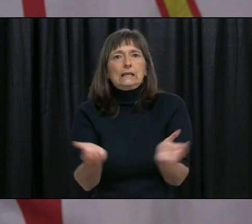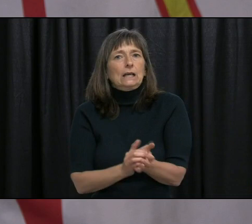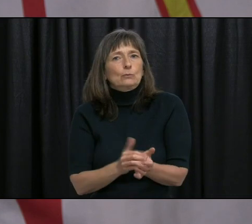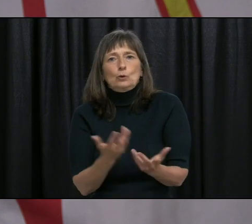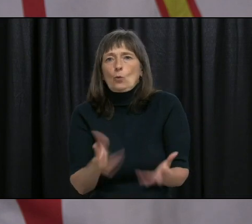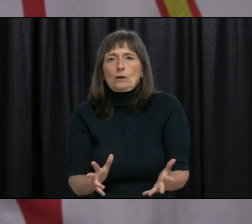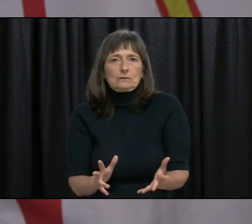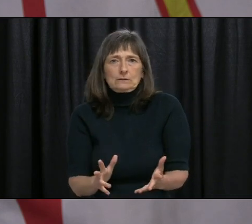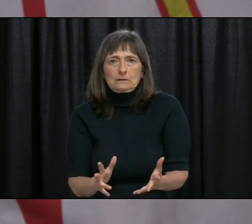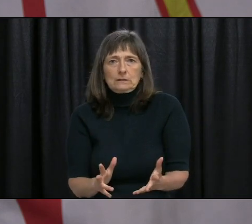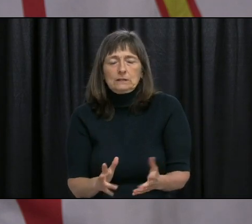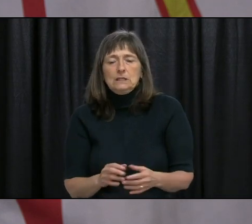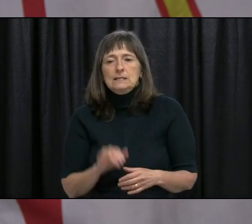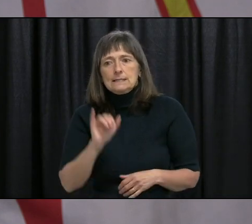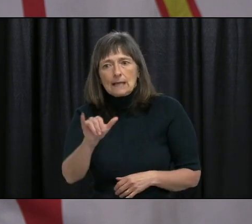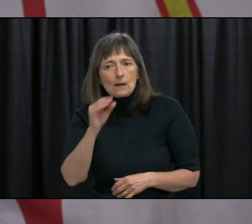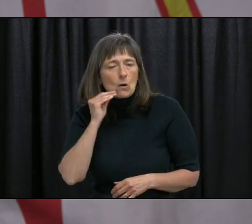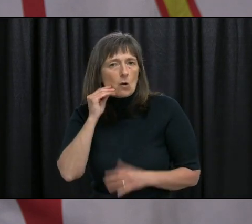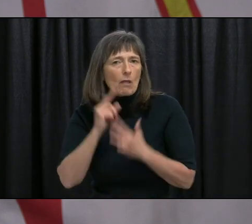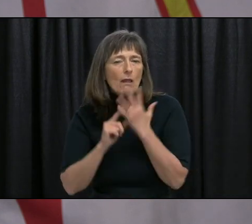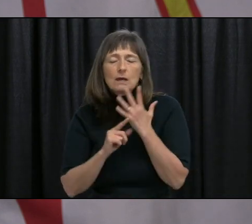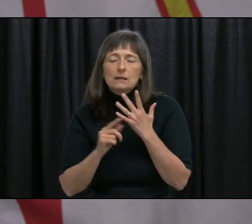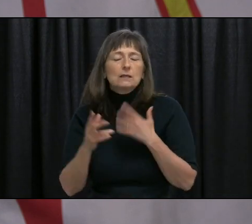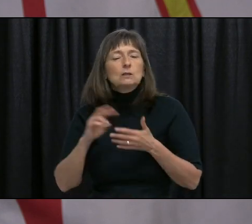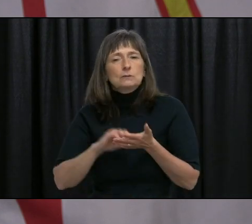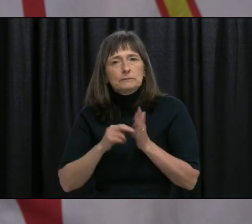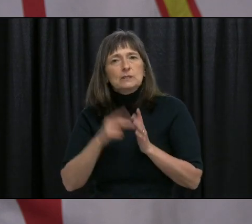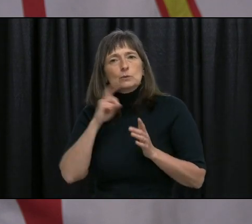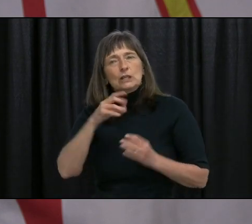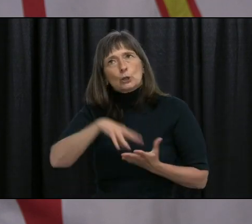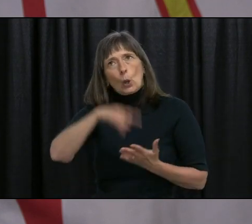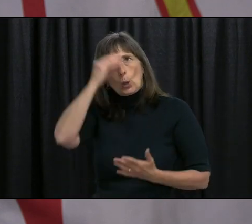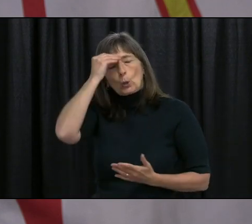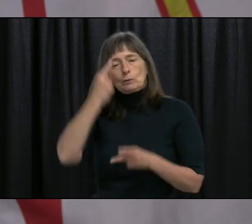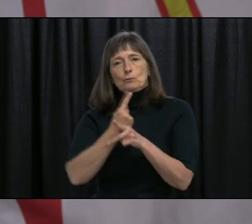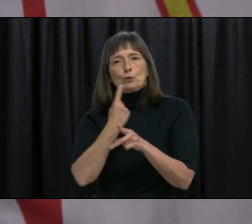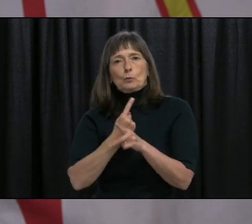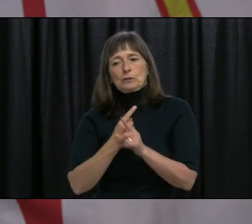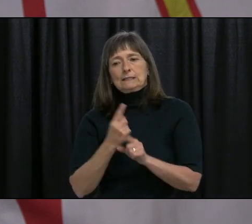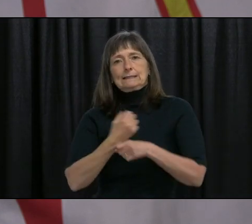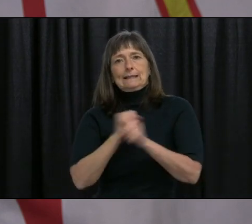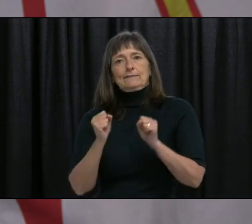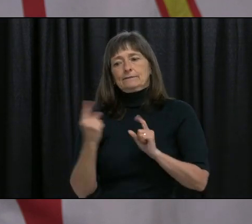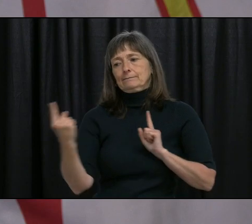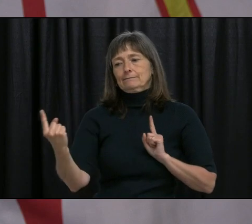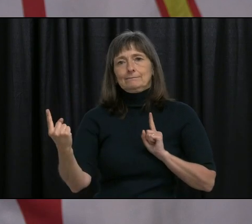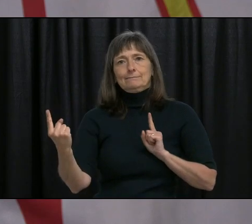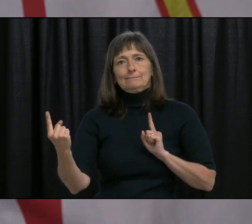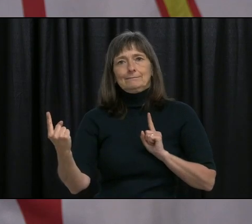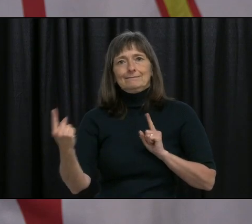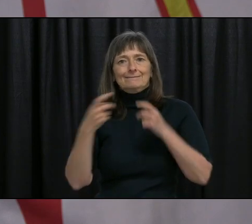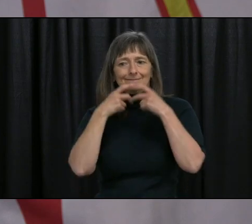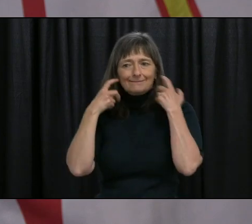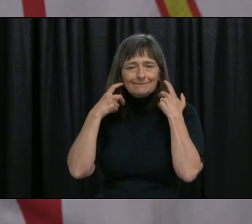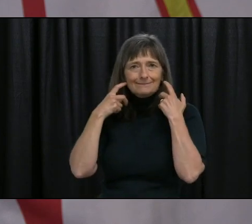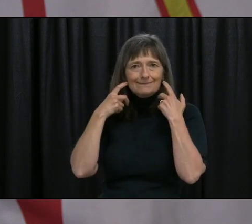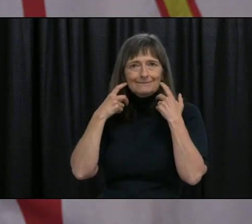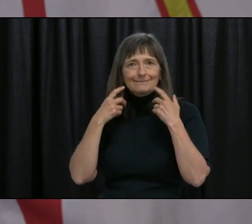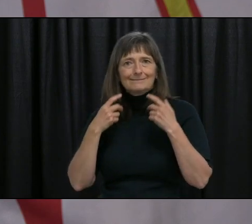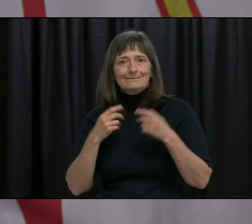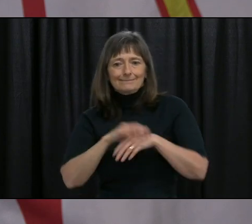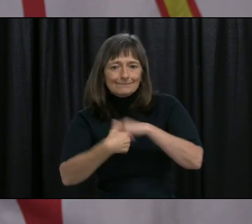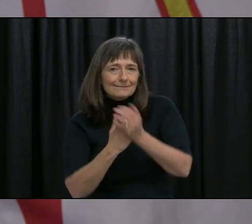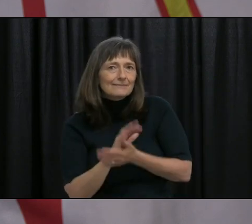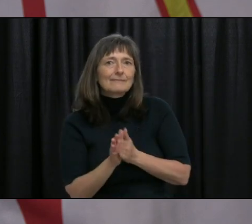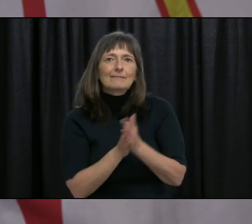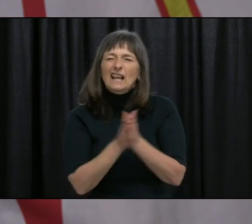to learn the right way to be able to deal with this virus. So I hope that's what we'll see at level 1, is that we're all, able to